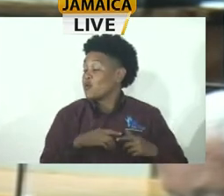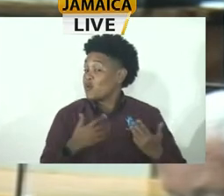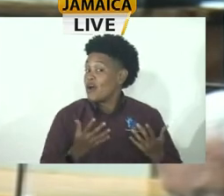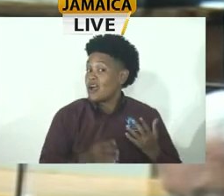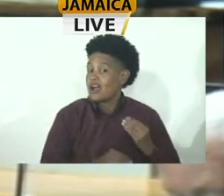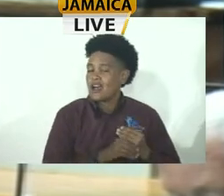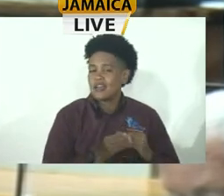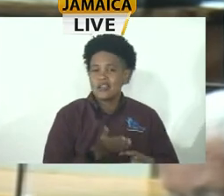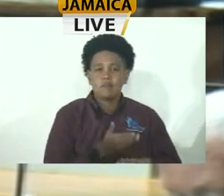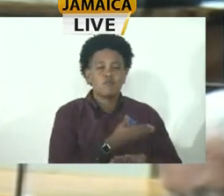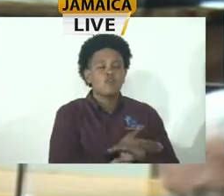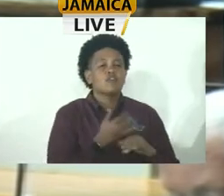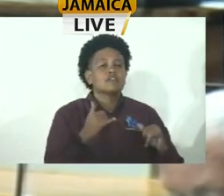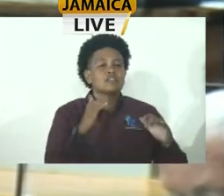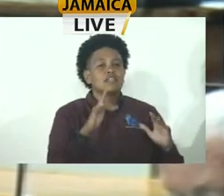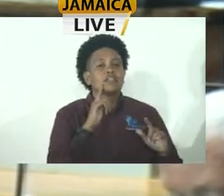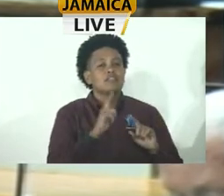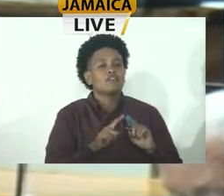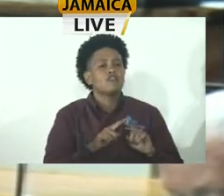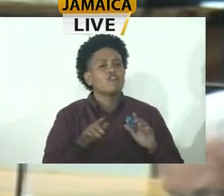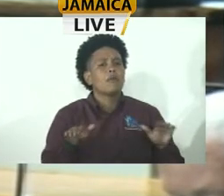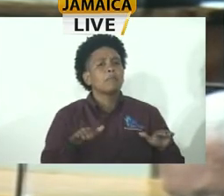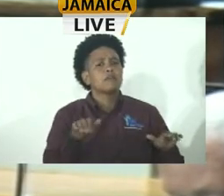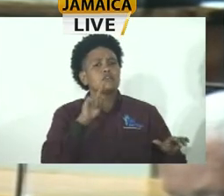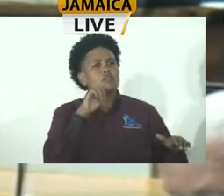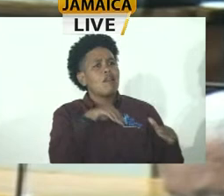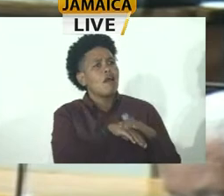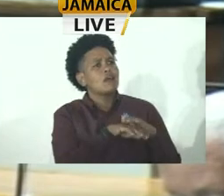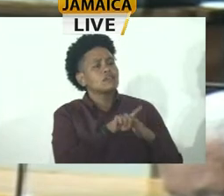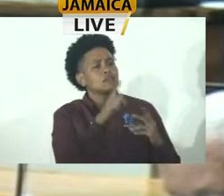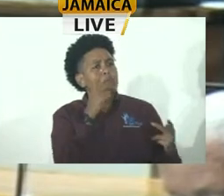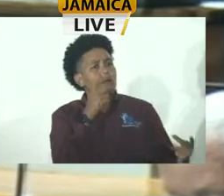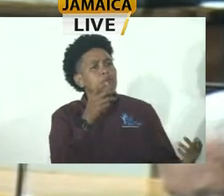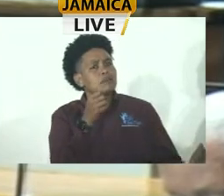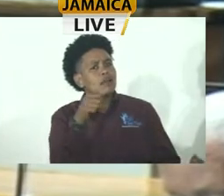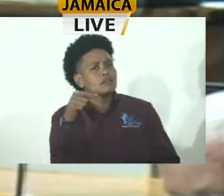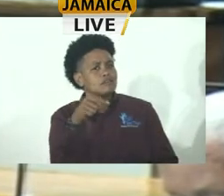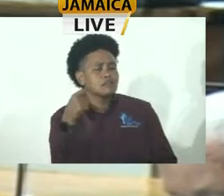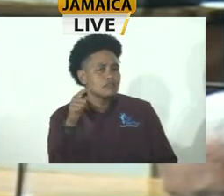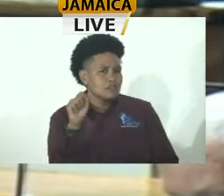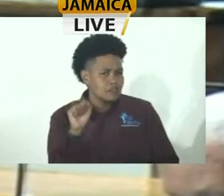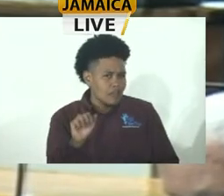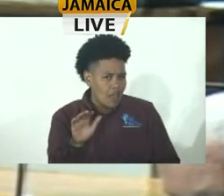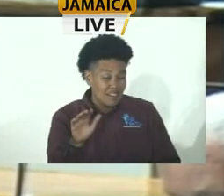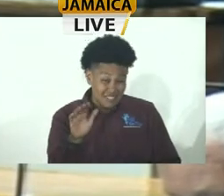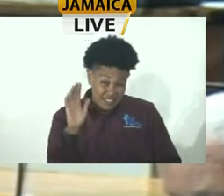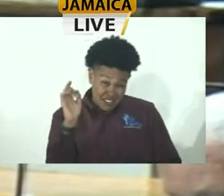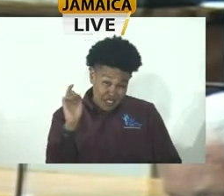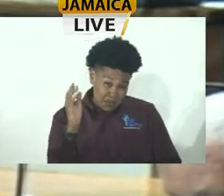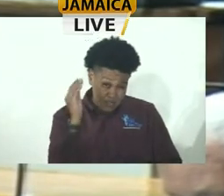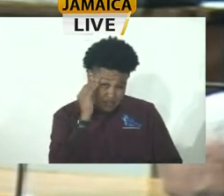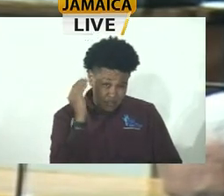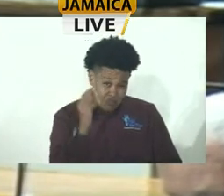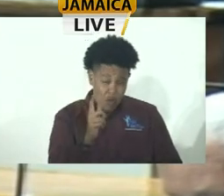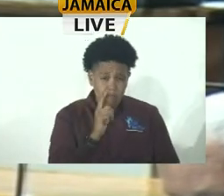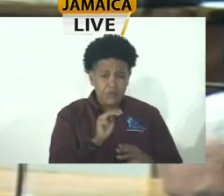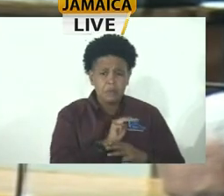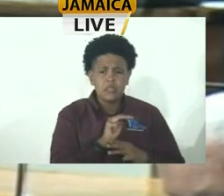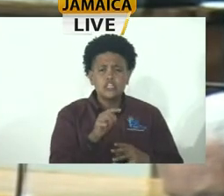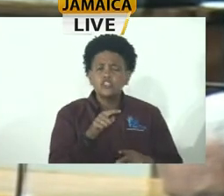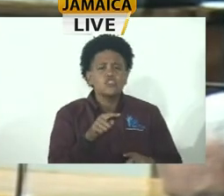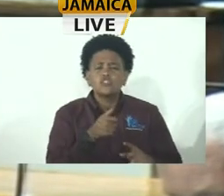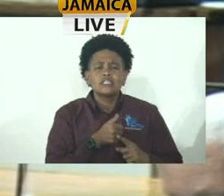the standard of beaches that are accessible to the public madam speaker the ministry